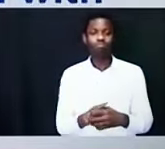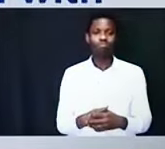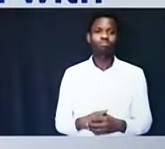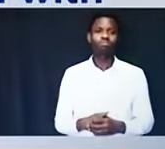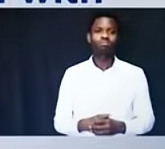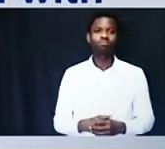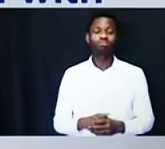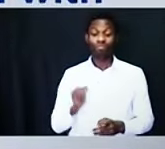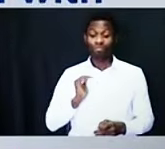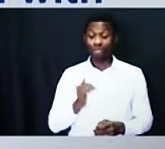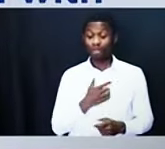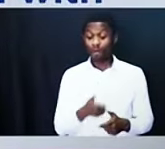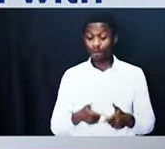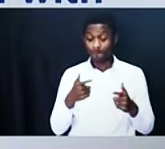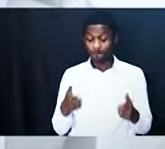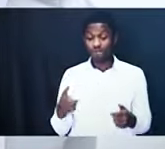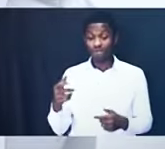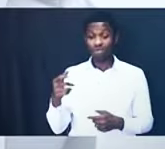big brother,